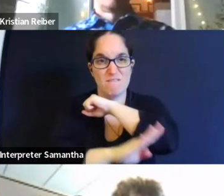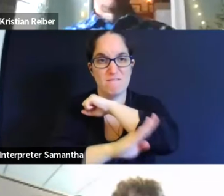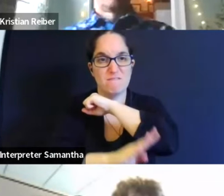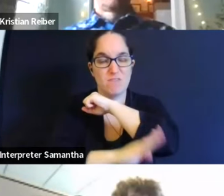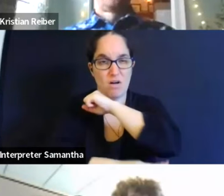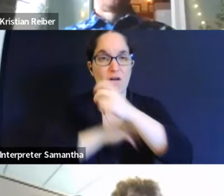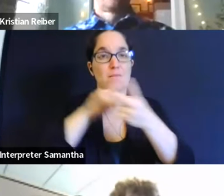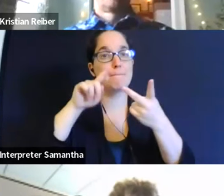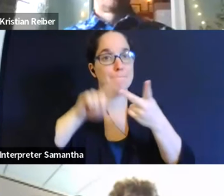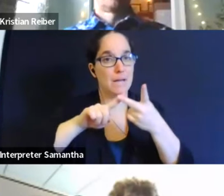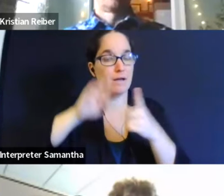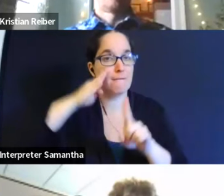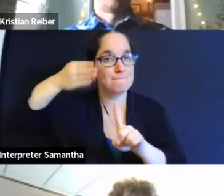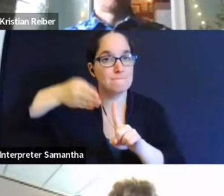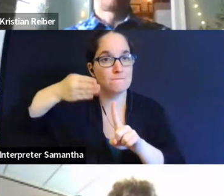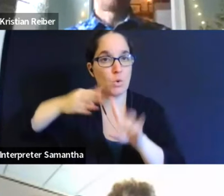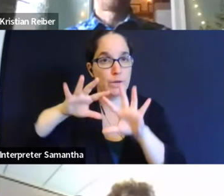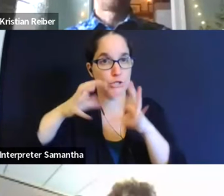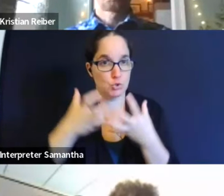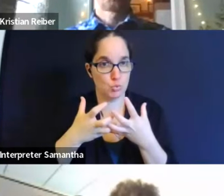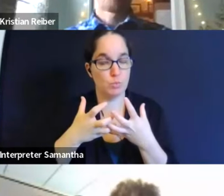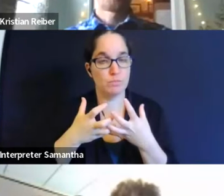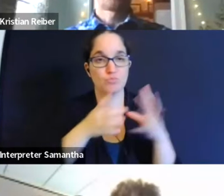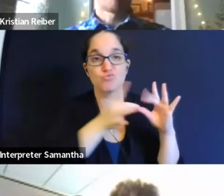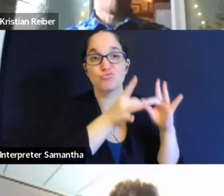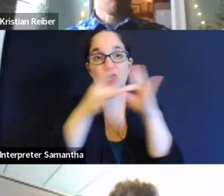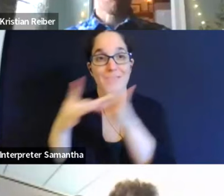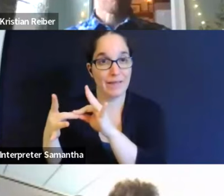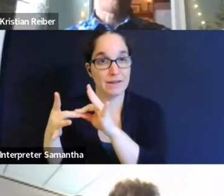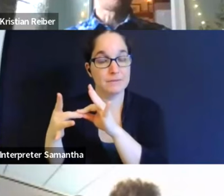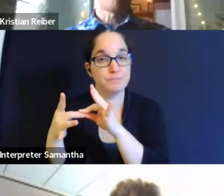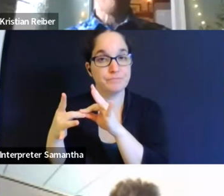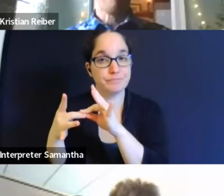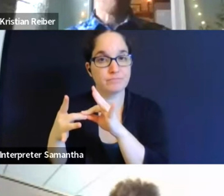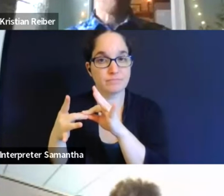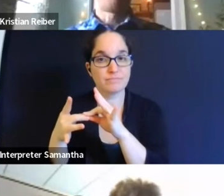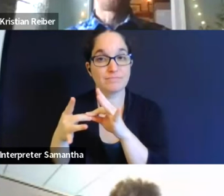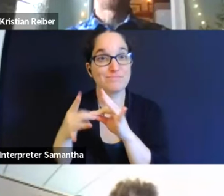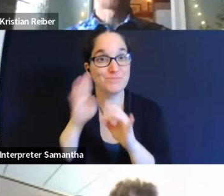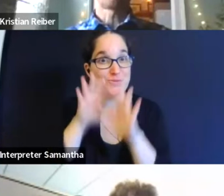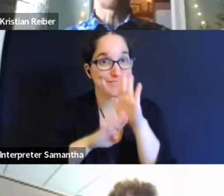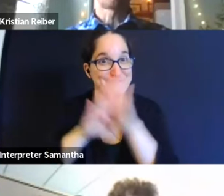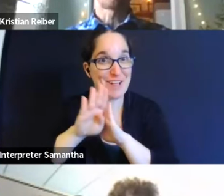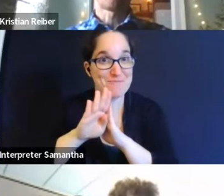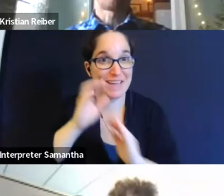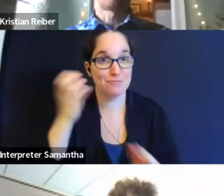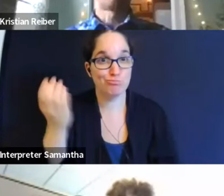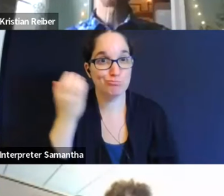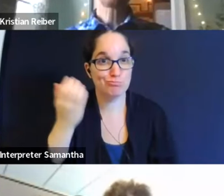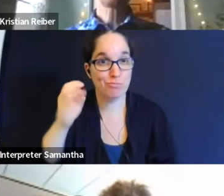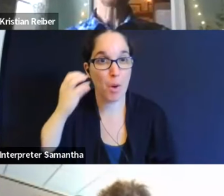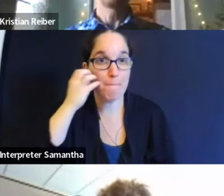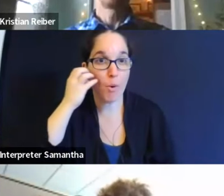groups related to we're coming out with a mobile app. So that's also something